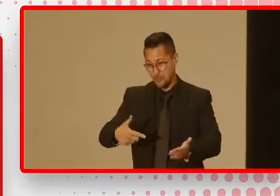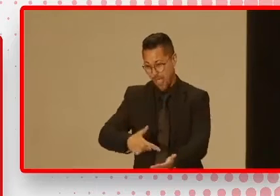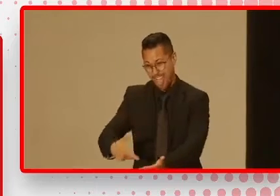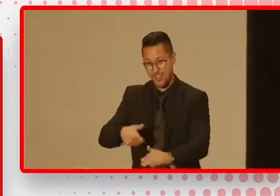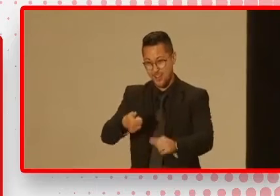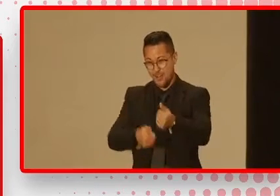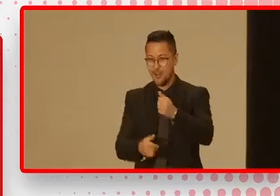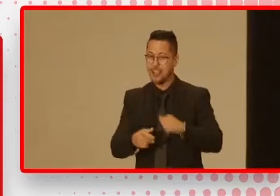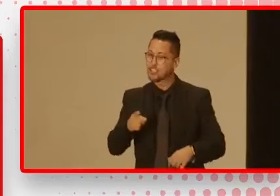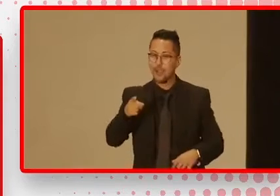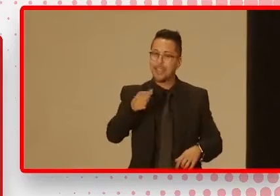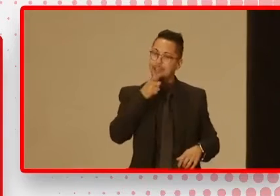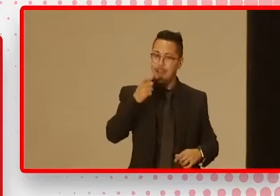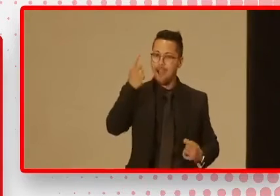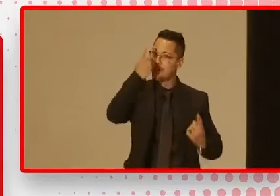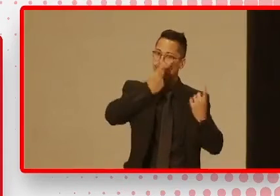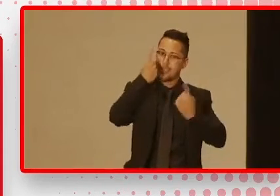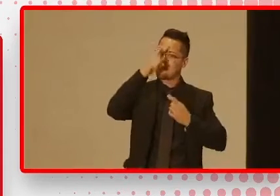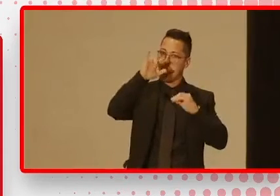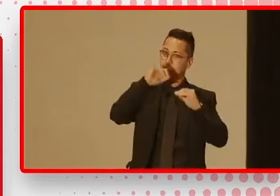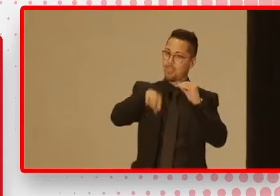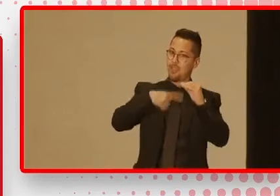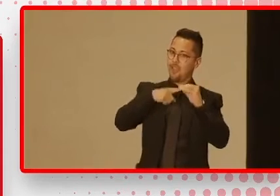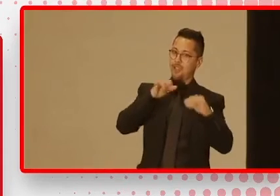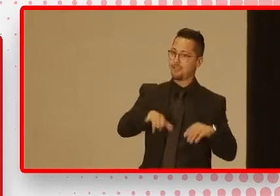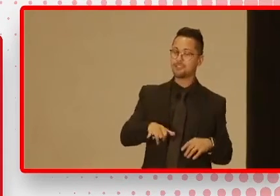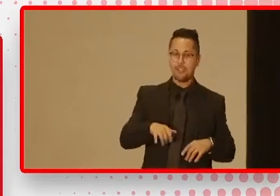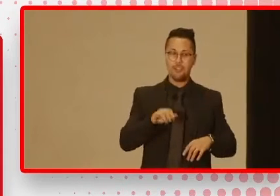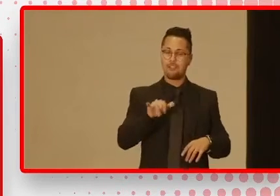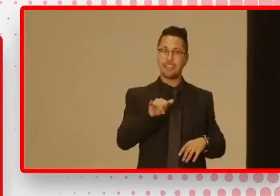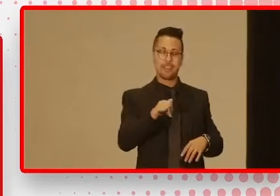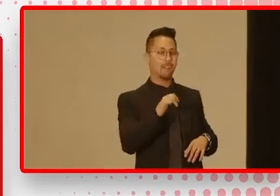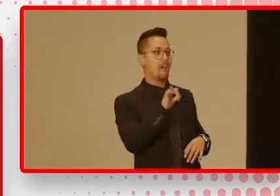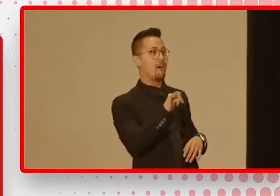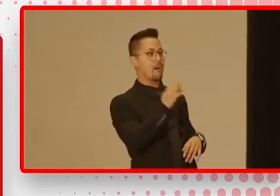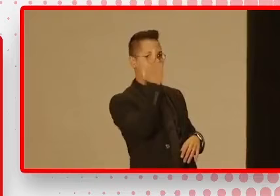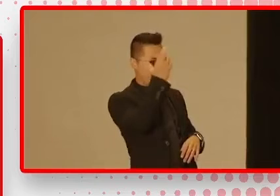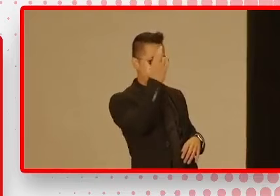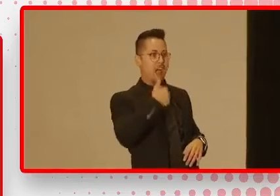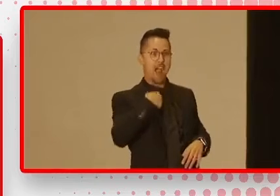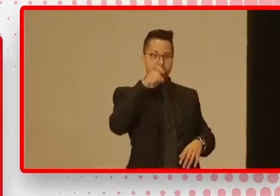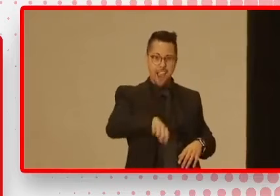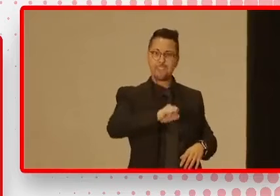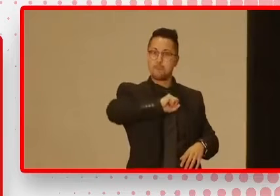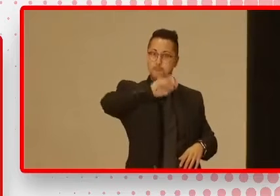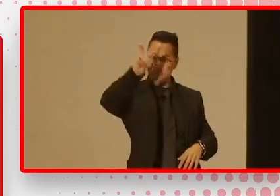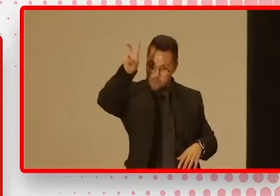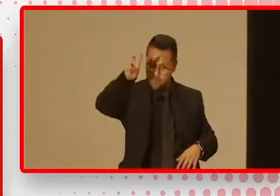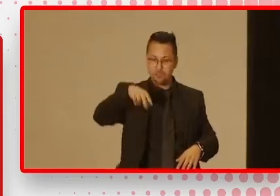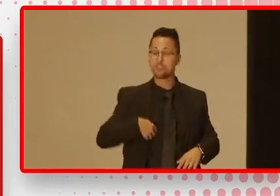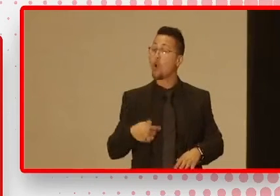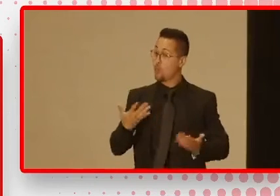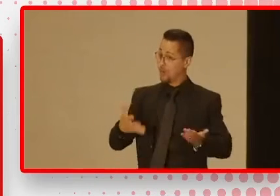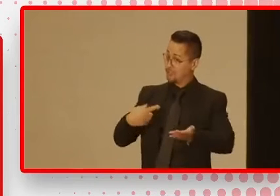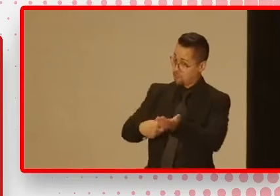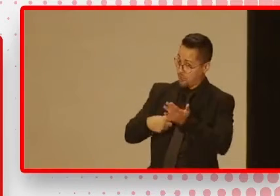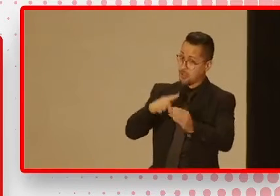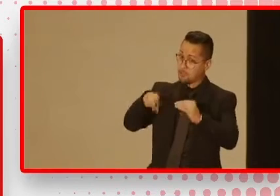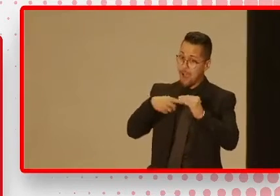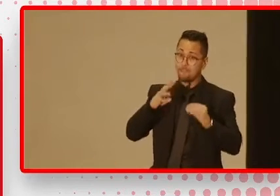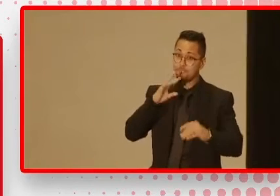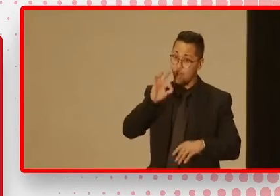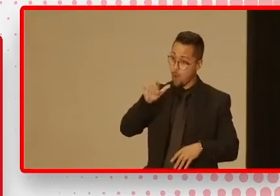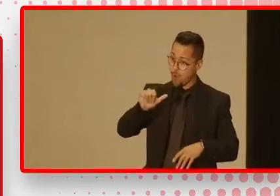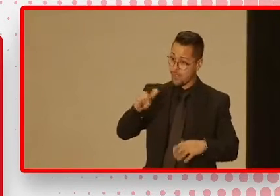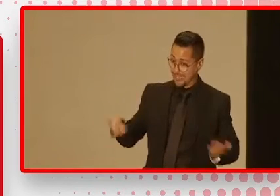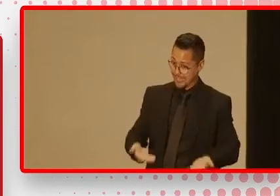not consider this, you know. And once he realized that he would have to move, and we talked about Florida, you know, the waterways down here